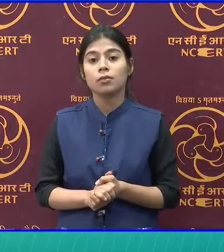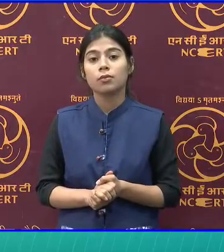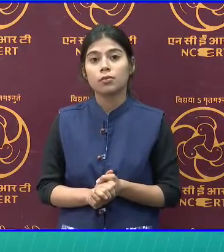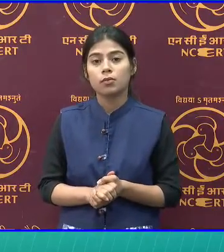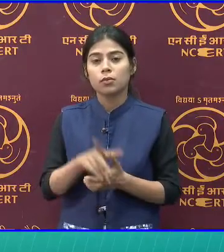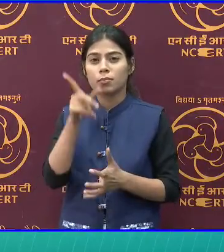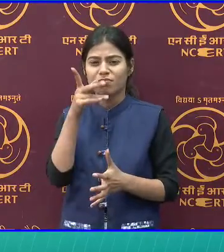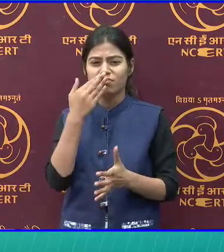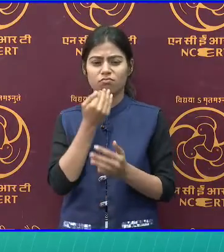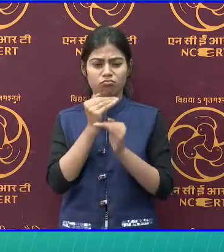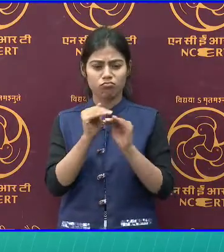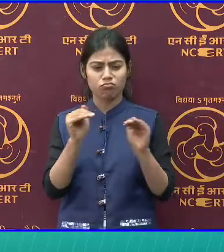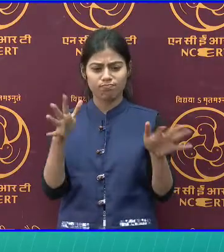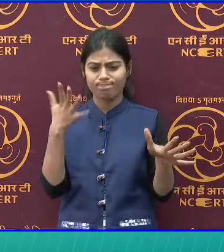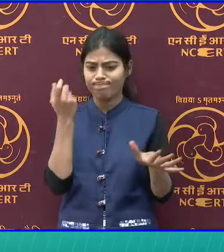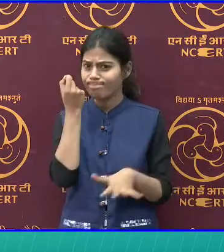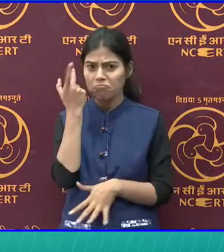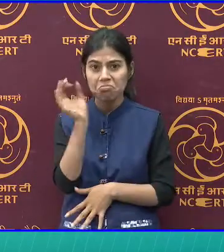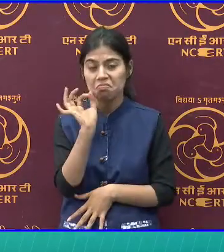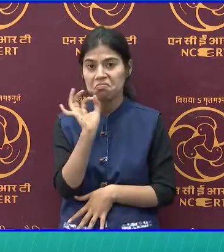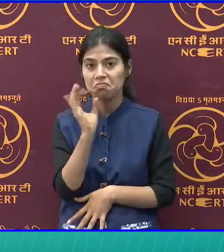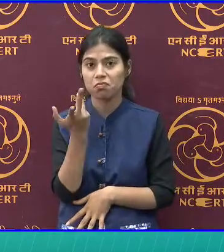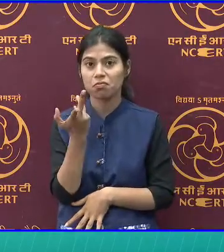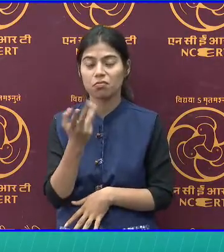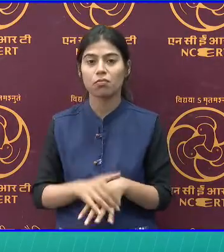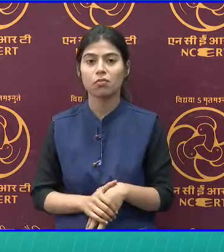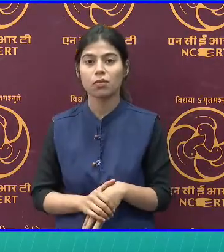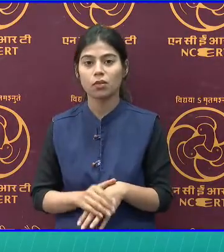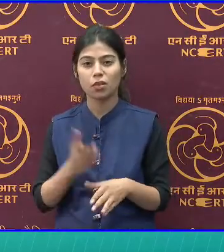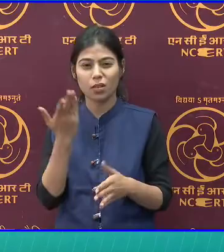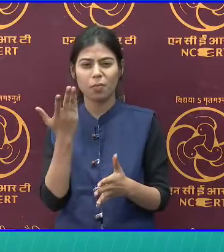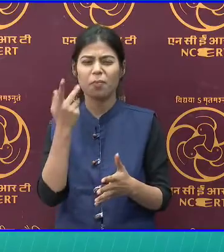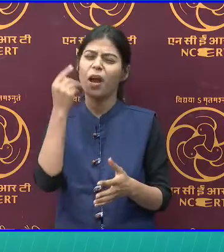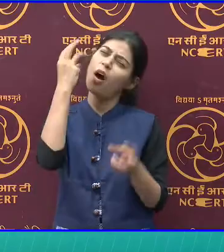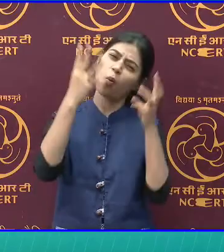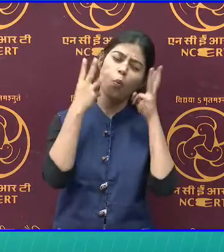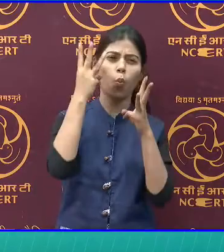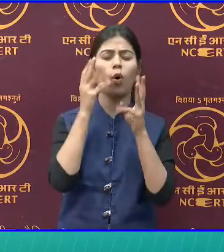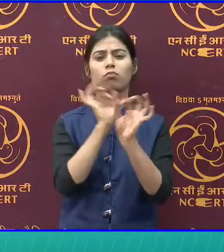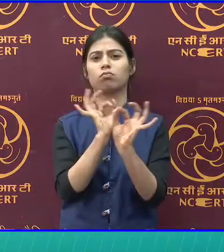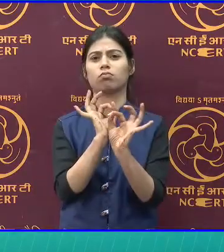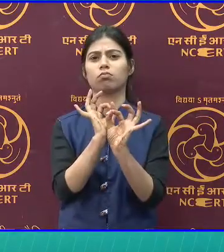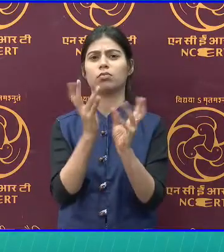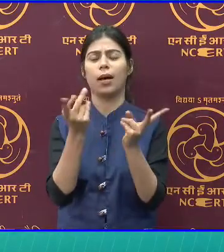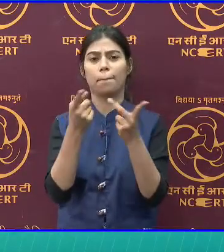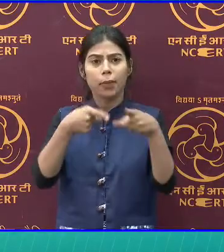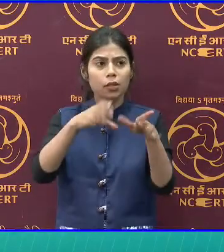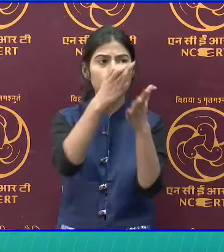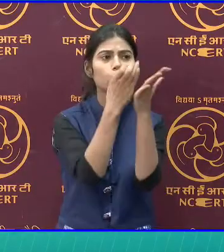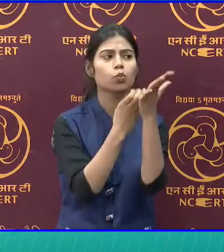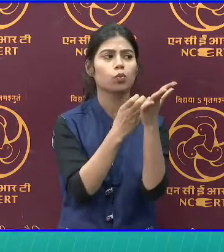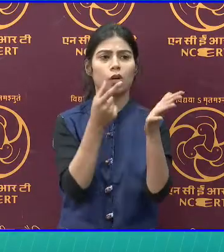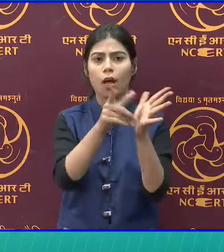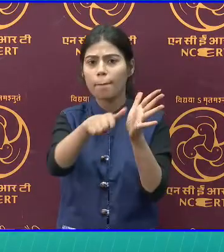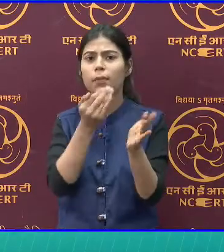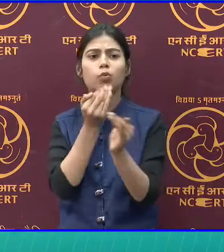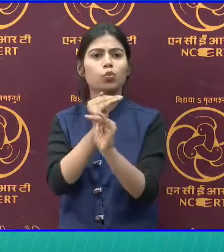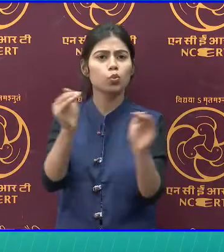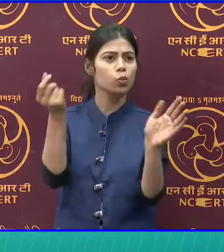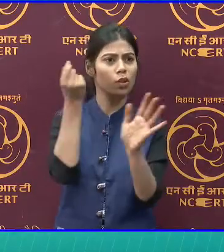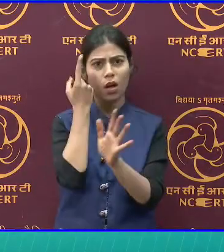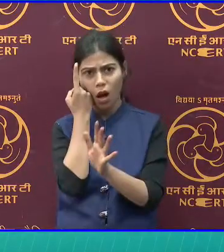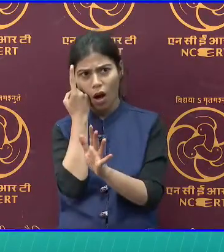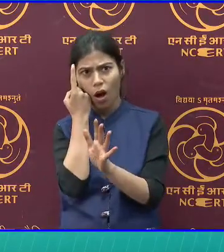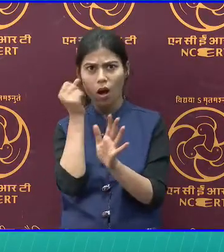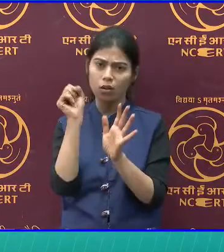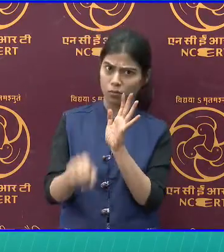children are not understanding it, please don't worry about it actually. These are all quotes that could be understood by the children when they are becoming grown